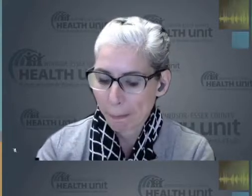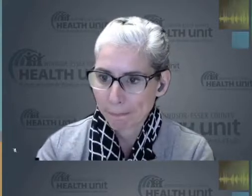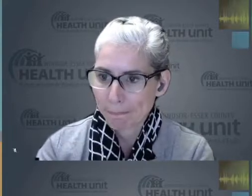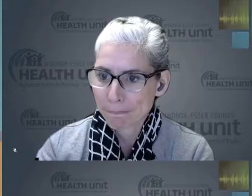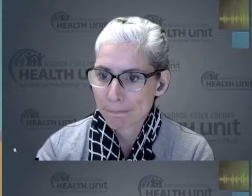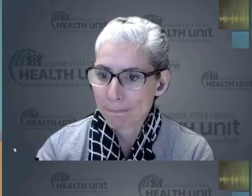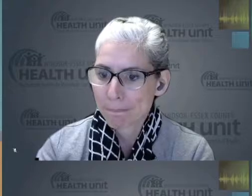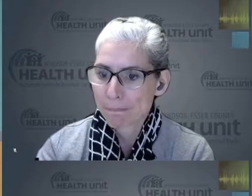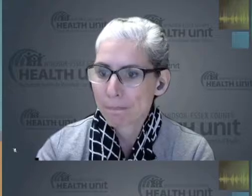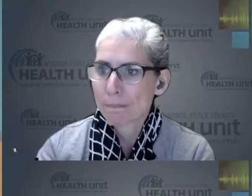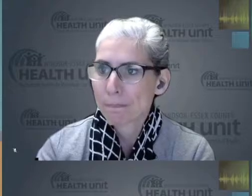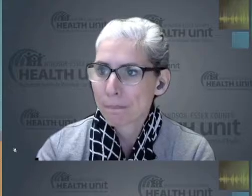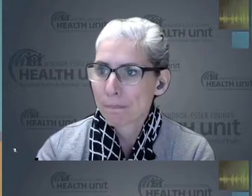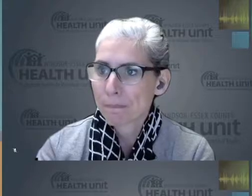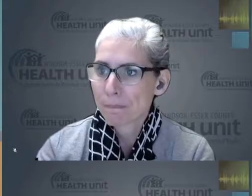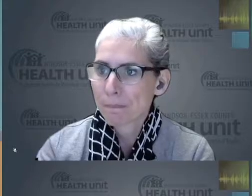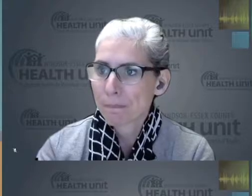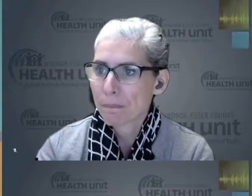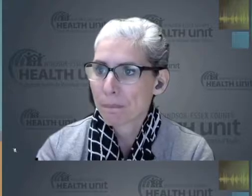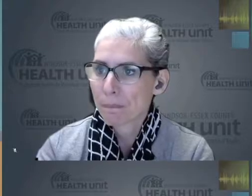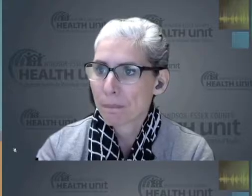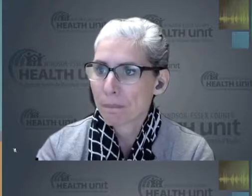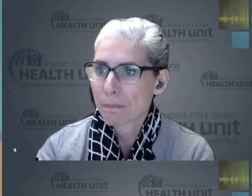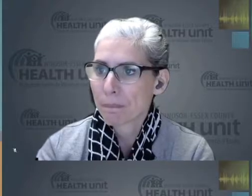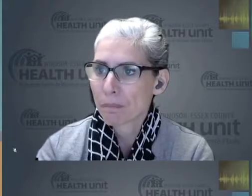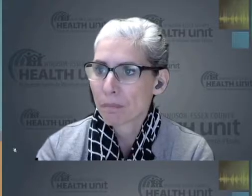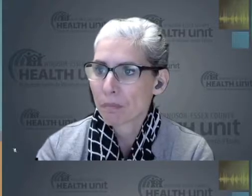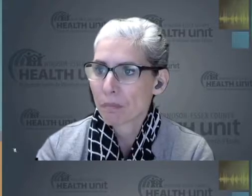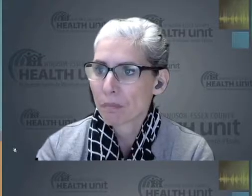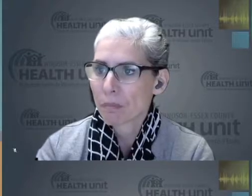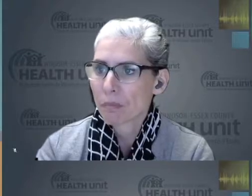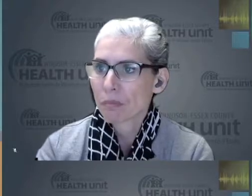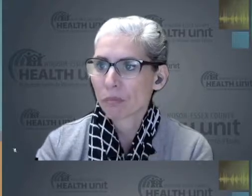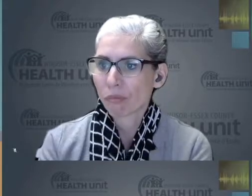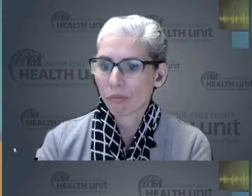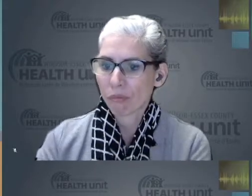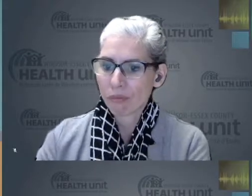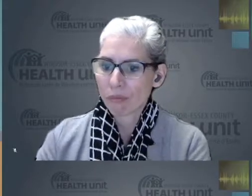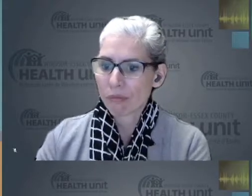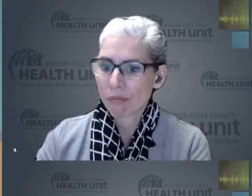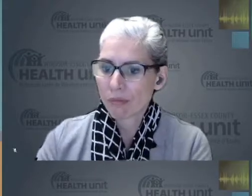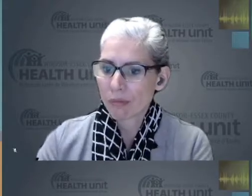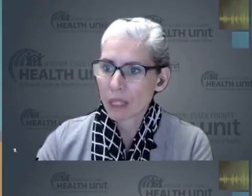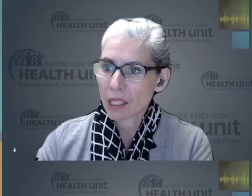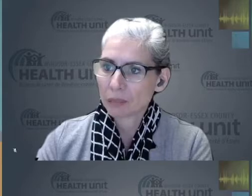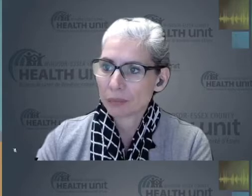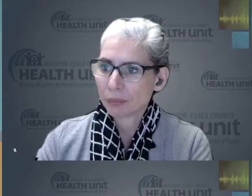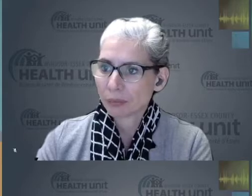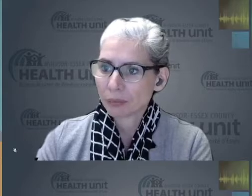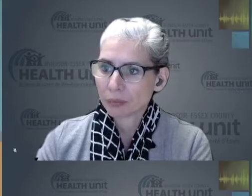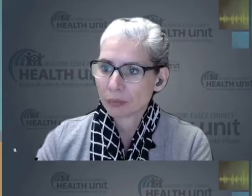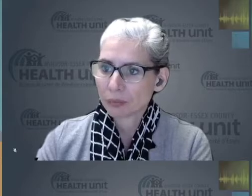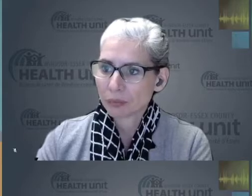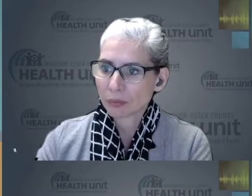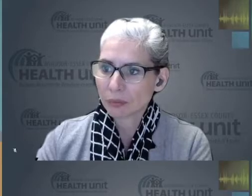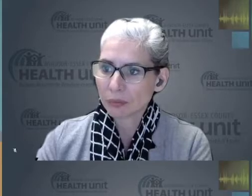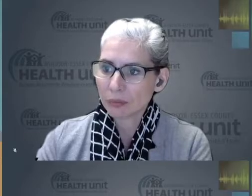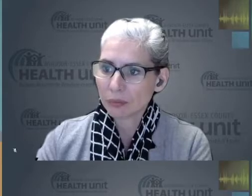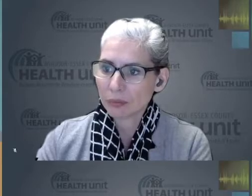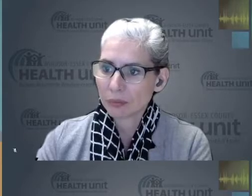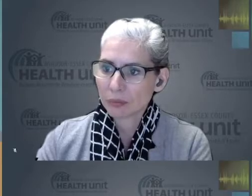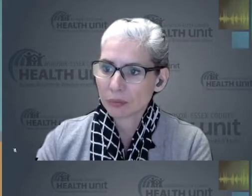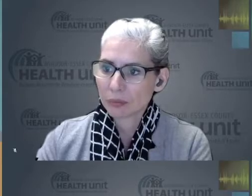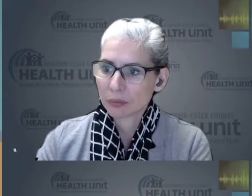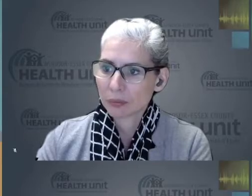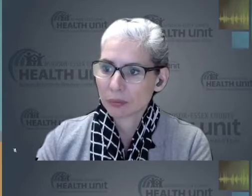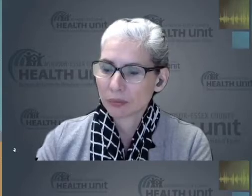will be lifted. Excuse me, I might have got the March date wrong there. But do you think that plays a factor if the